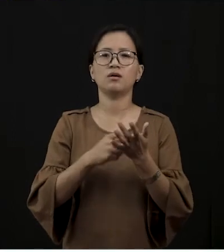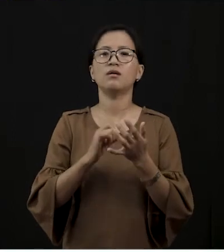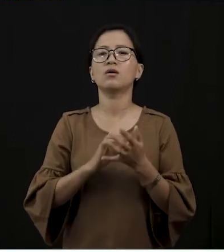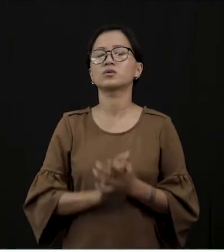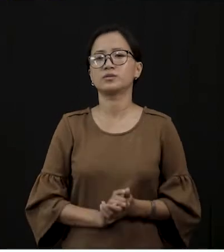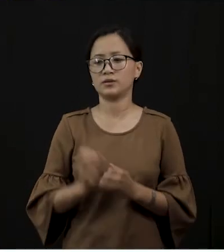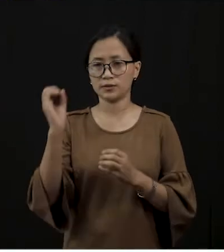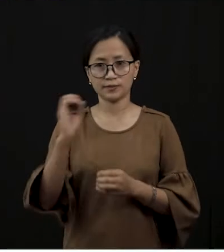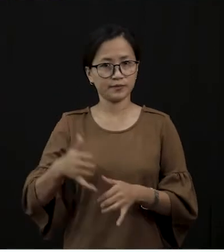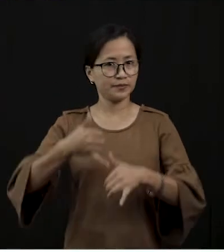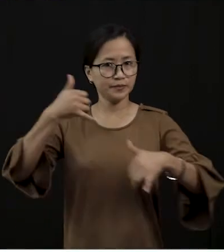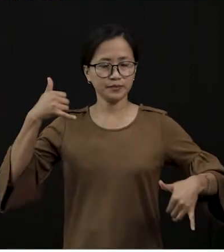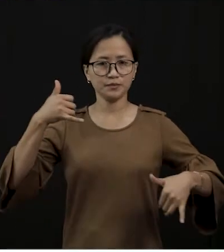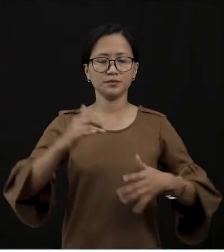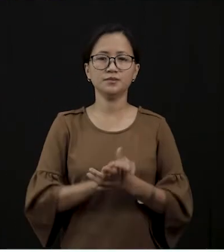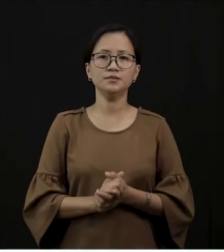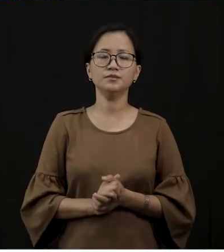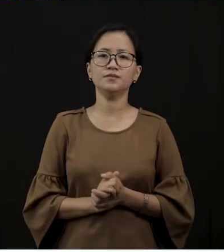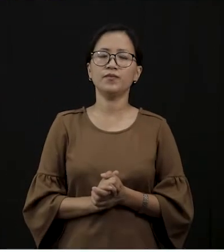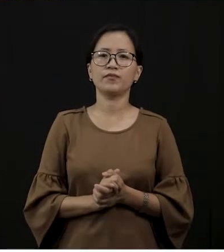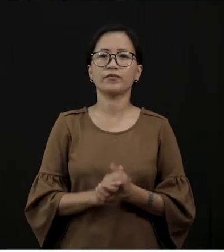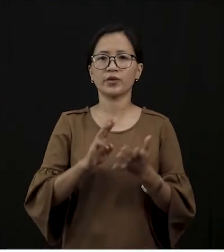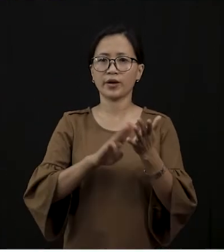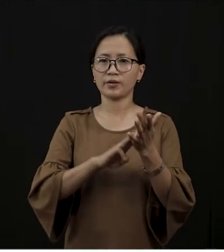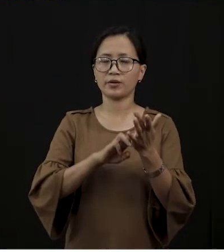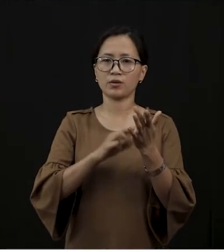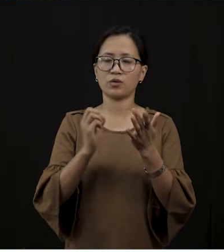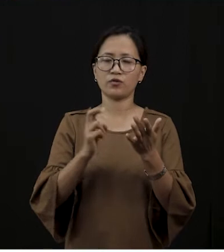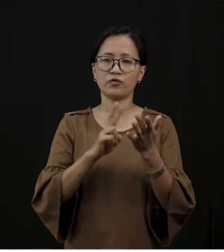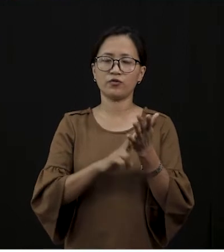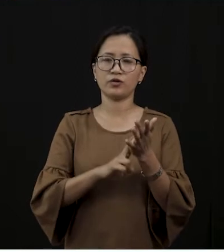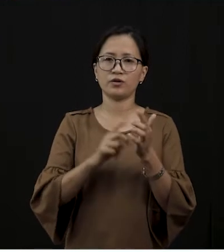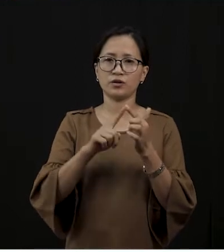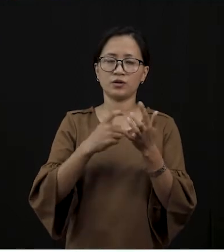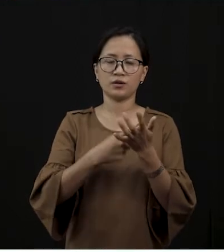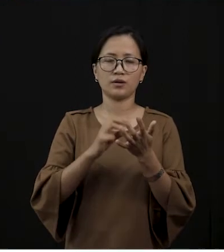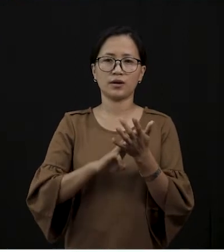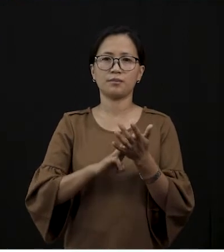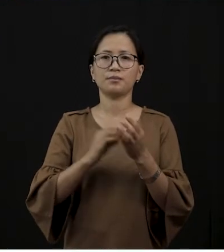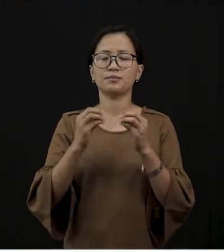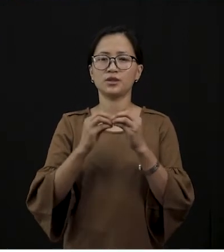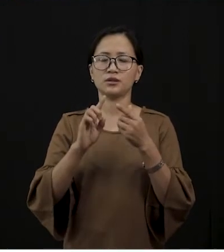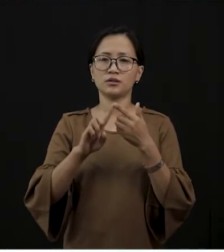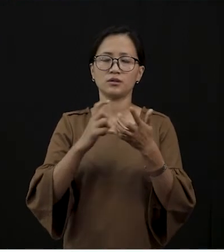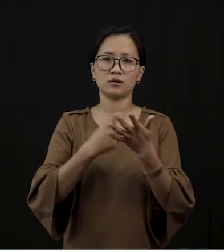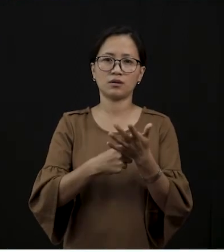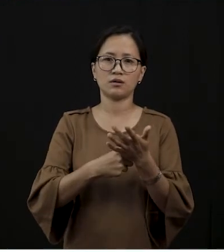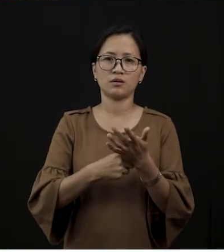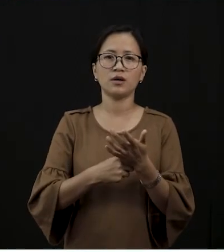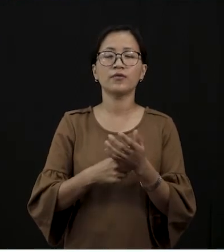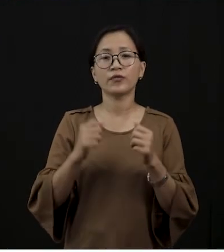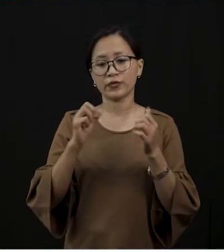R, October. Then November. N O V E M B